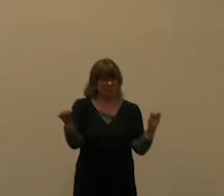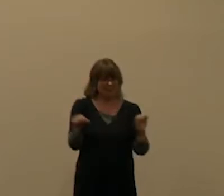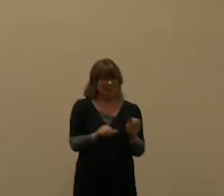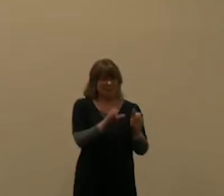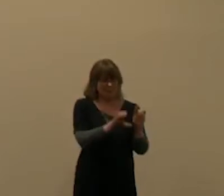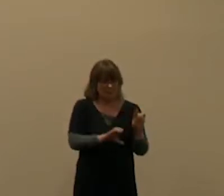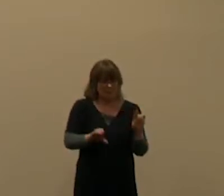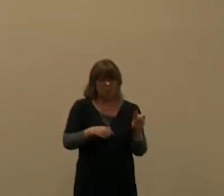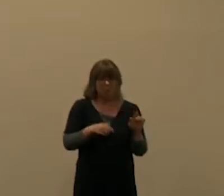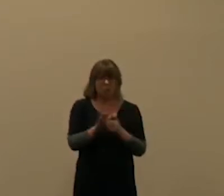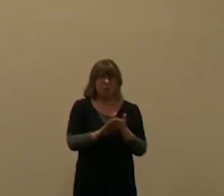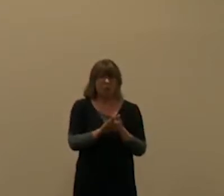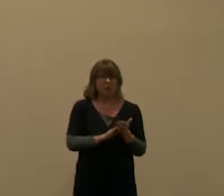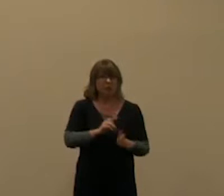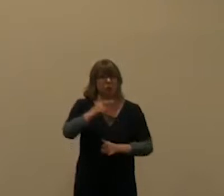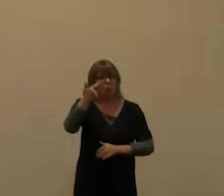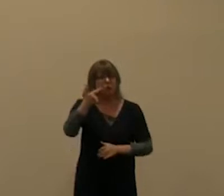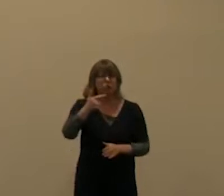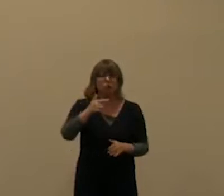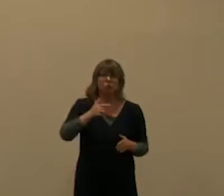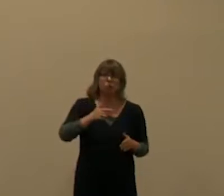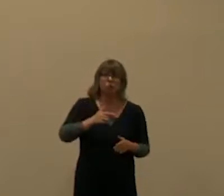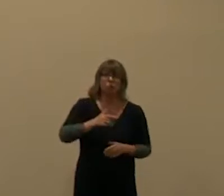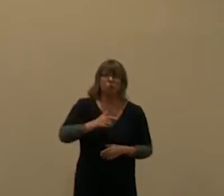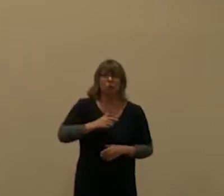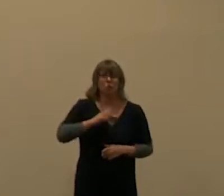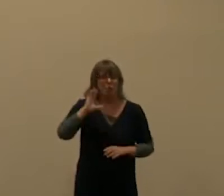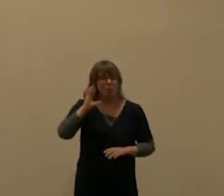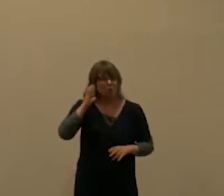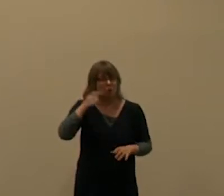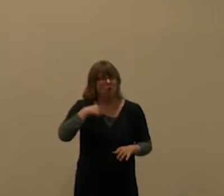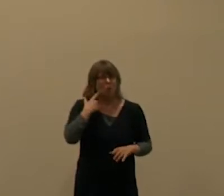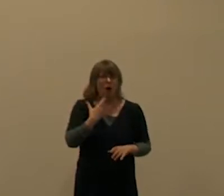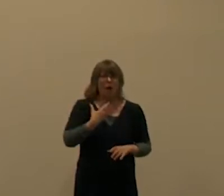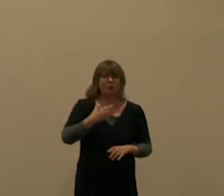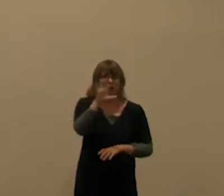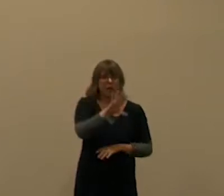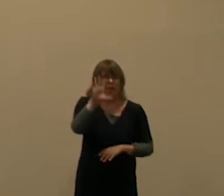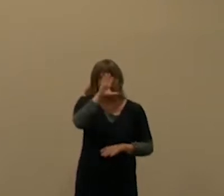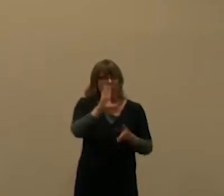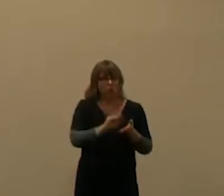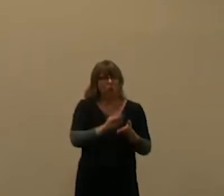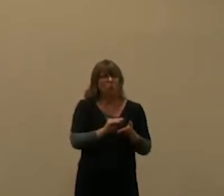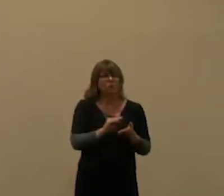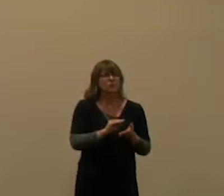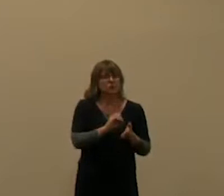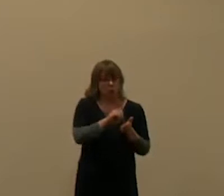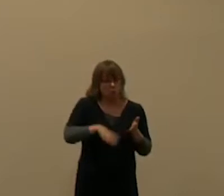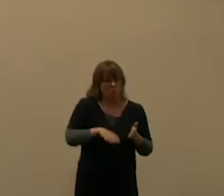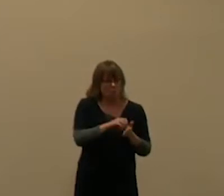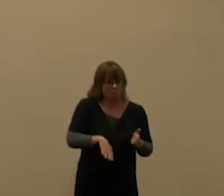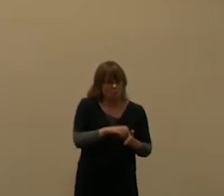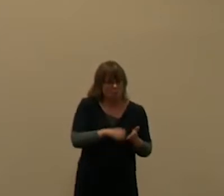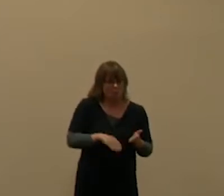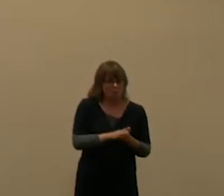We disabled audio and video, so we disabled the cloud recording, we disabled the video,